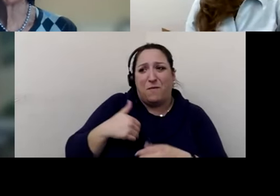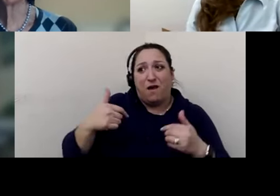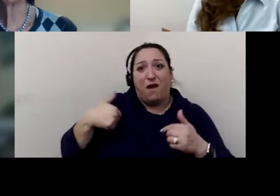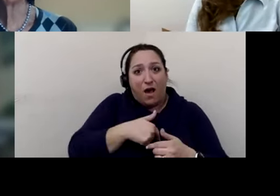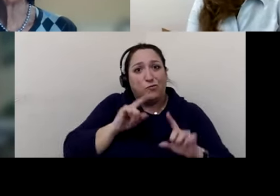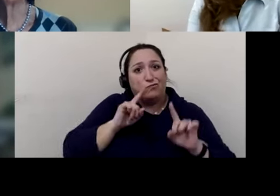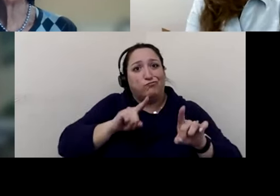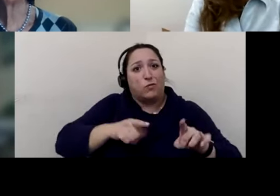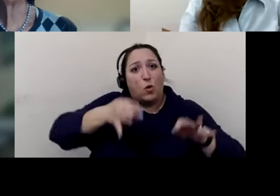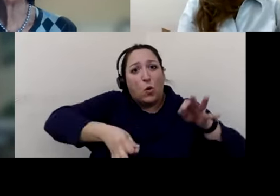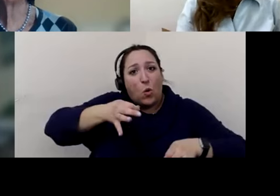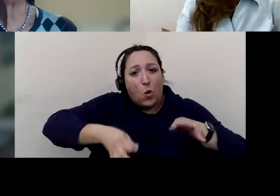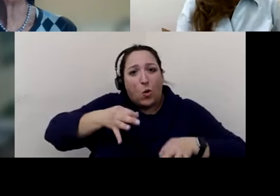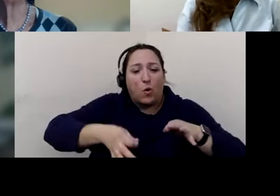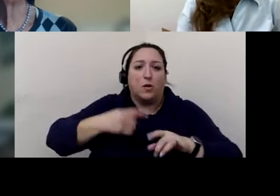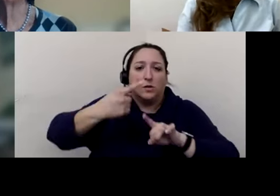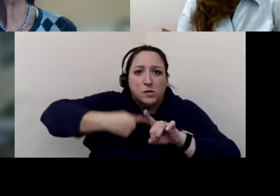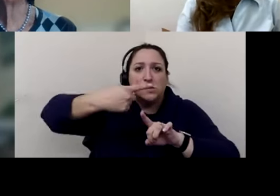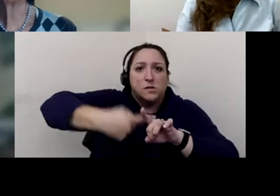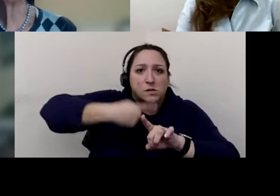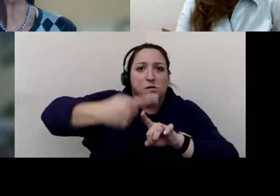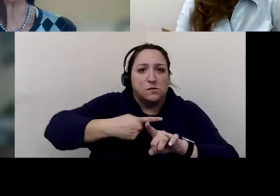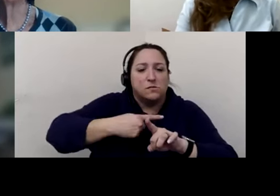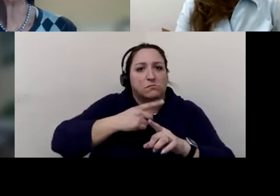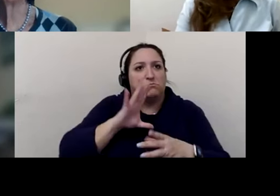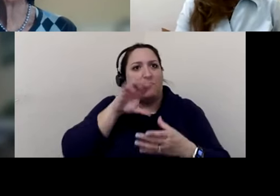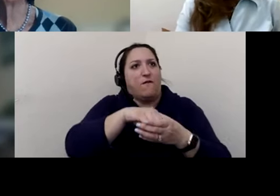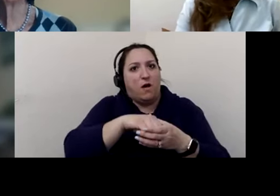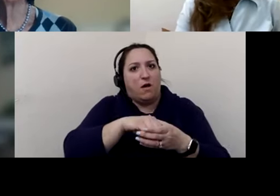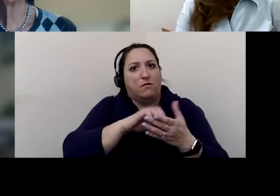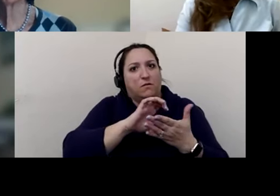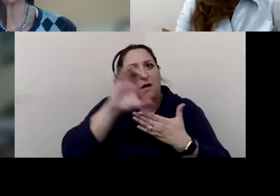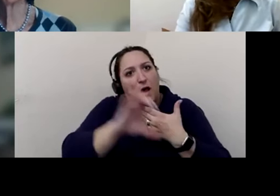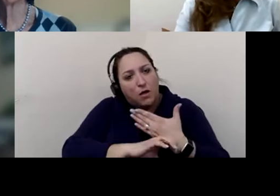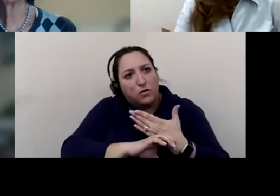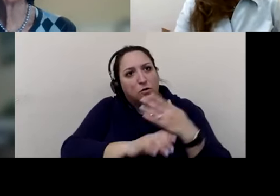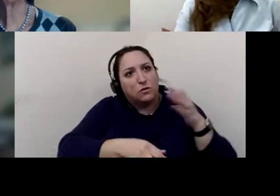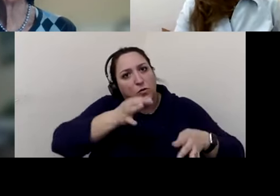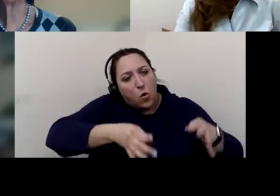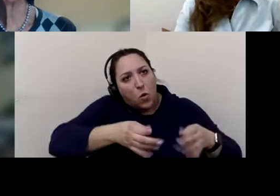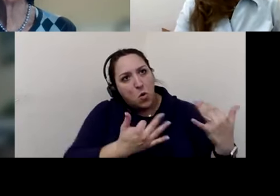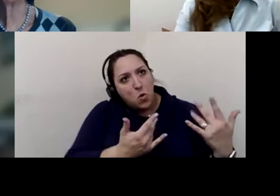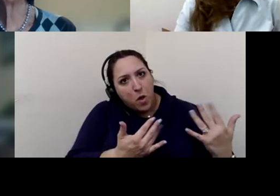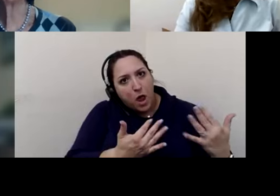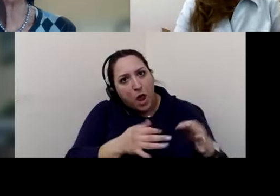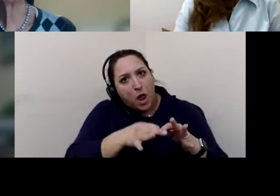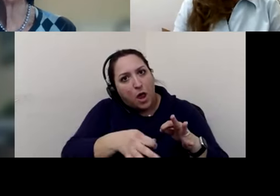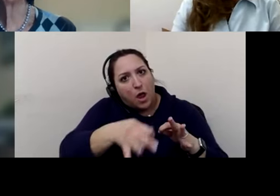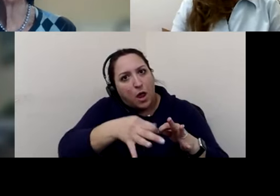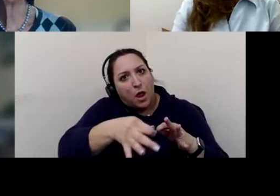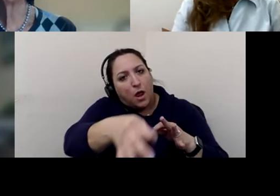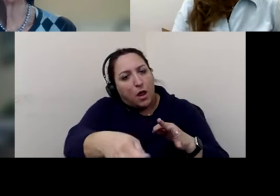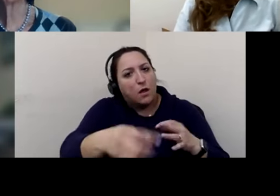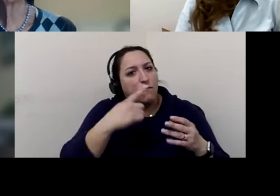to court and taking a number of months to get on a court calendar to get a resolution. The state understands that too. The state